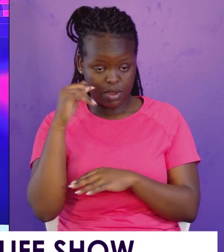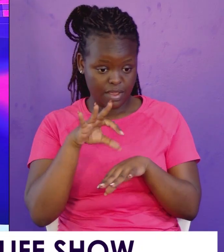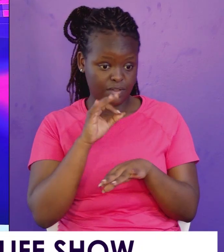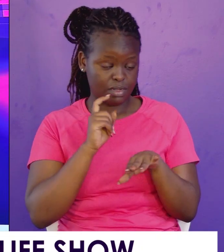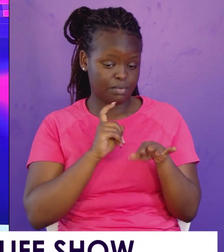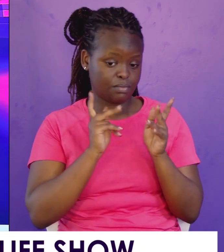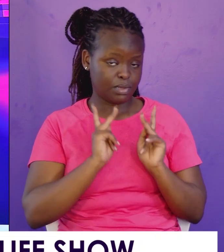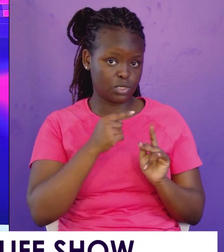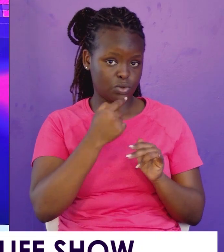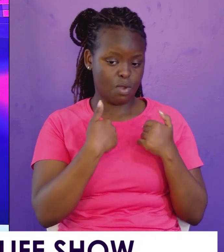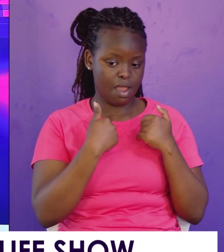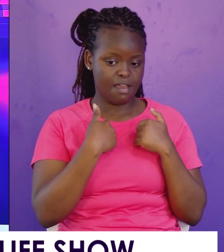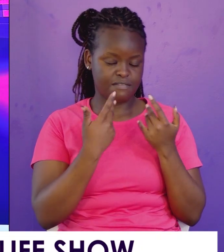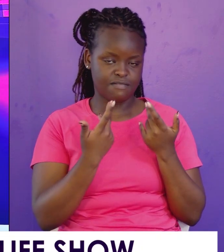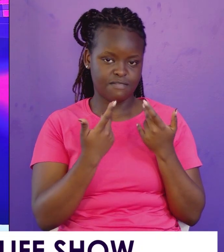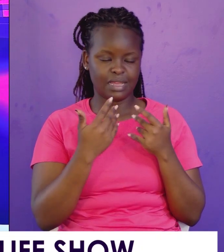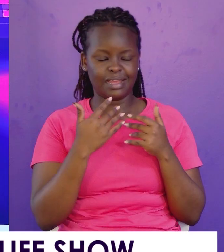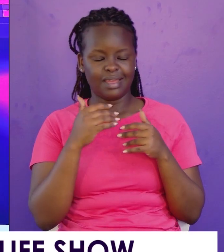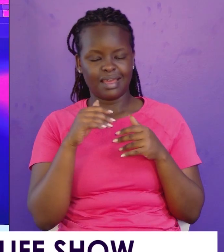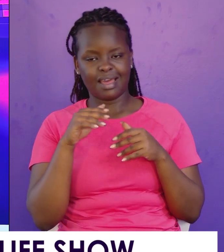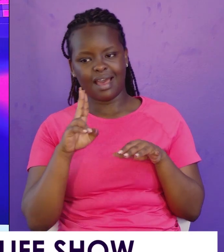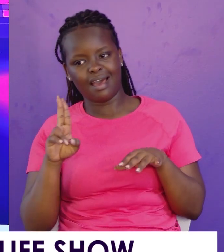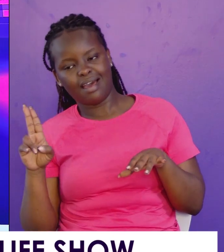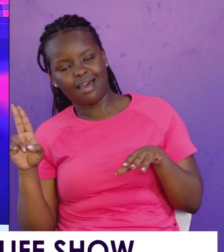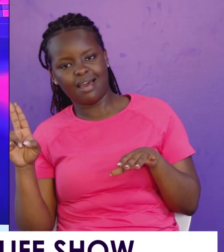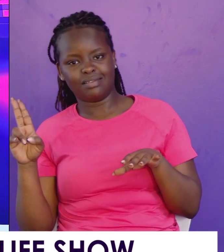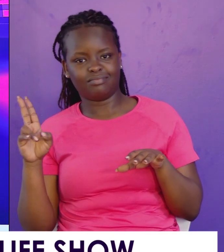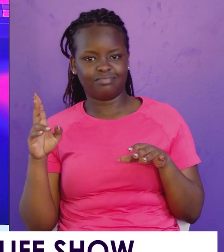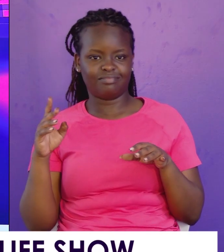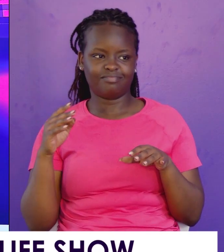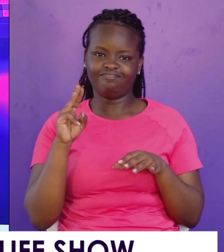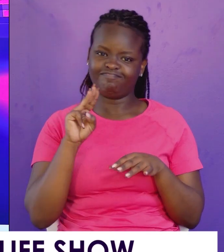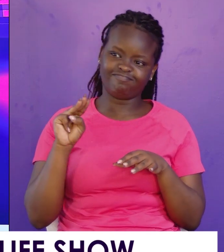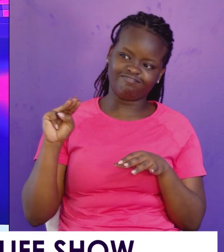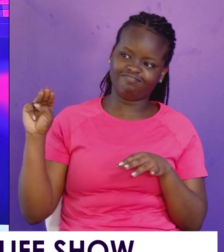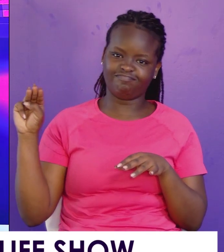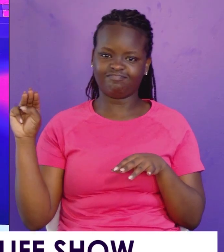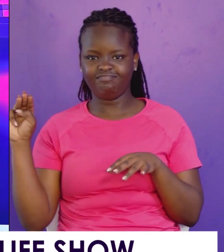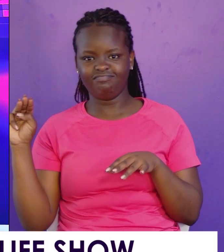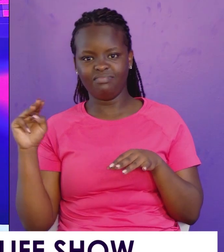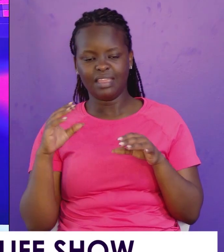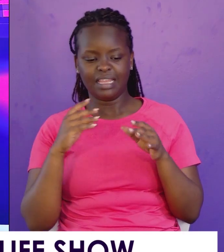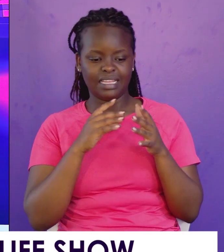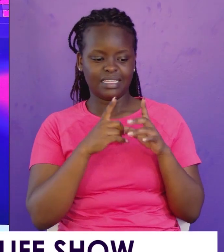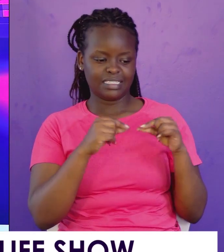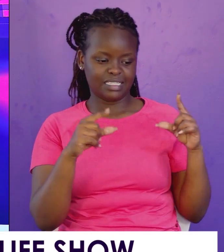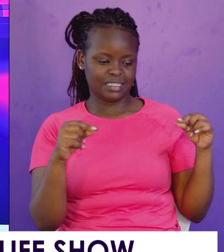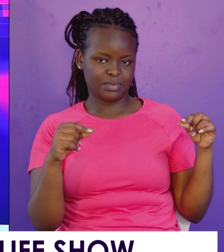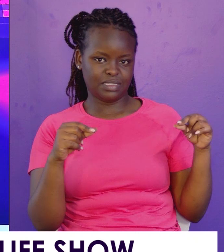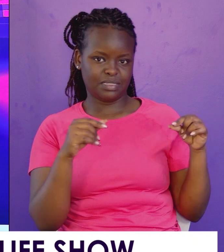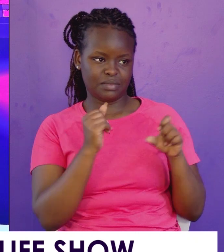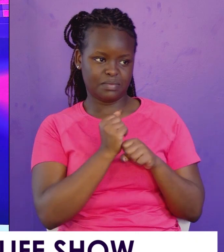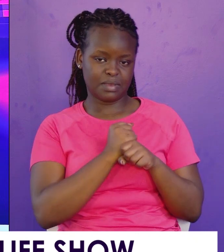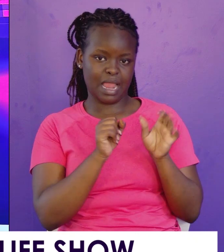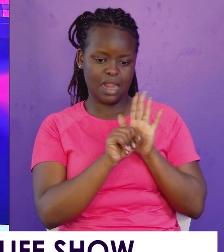someone who has those as and some phrases that they make in communication a lot of times. They